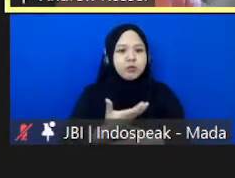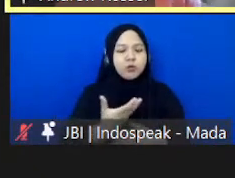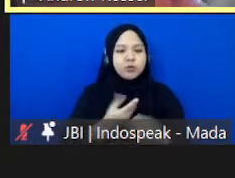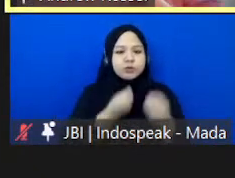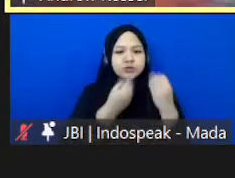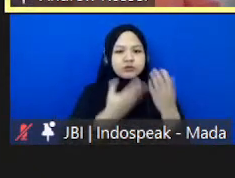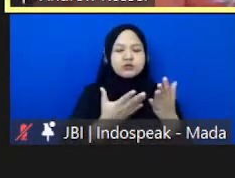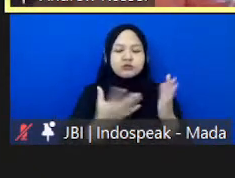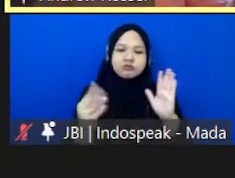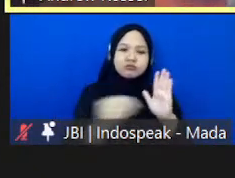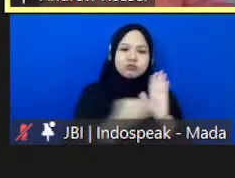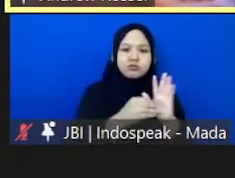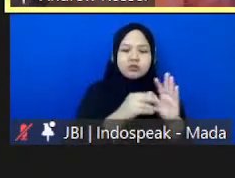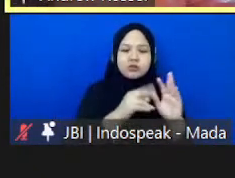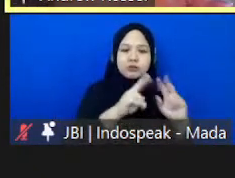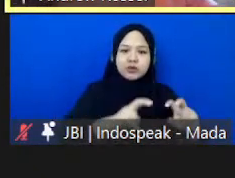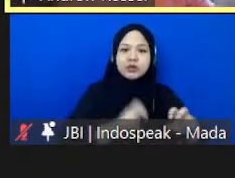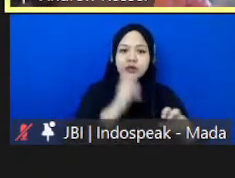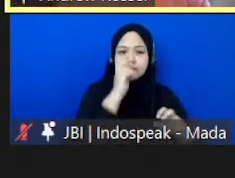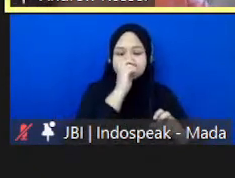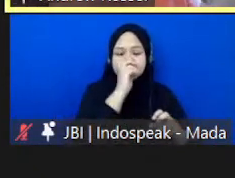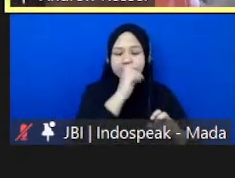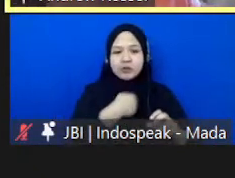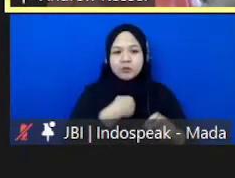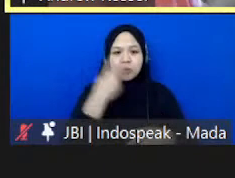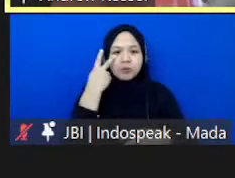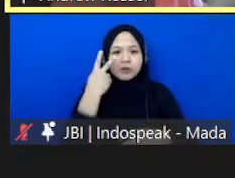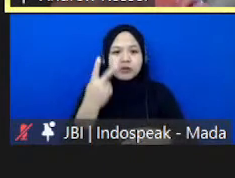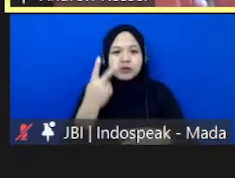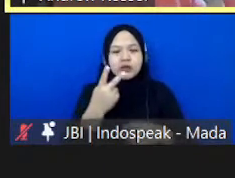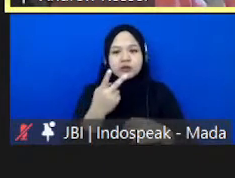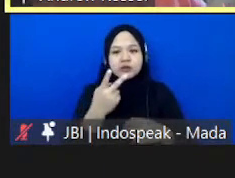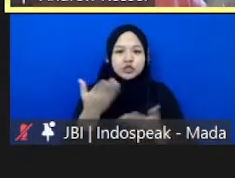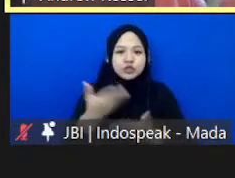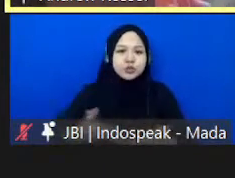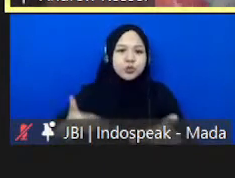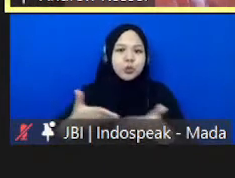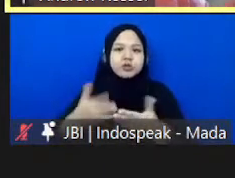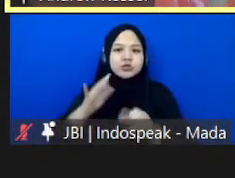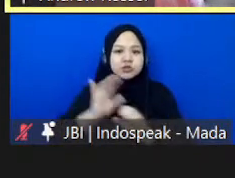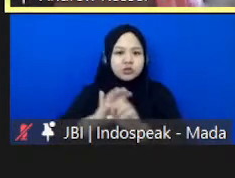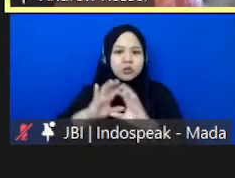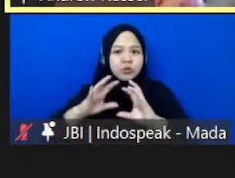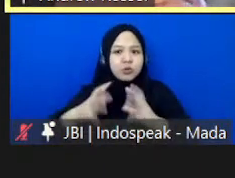paper really looks forward and takes into account the COVID-19 situation and asks, well, what does the